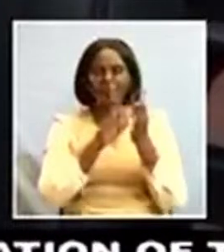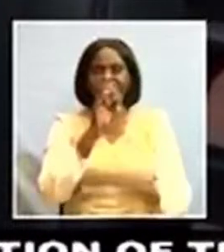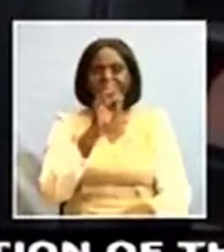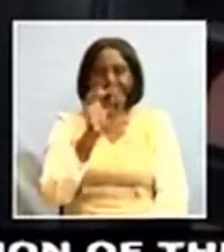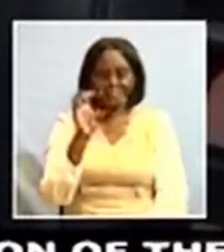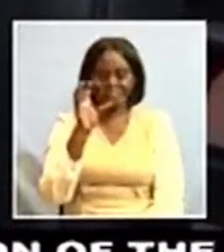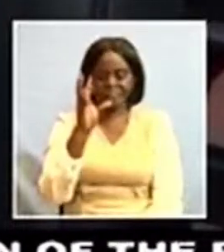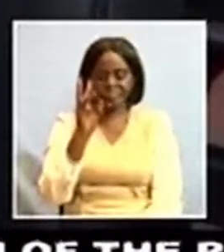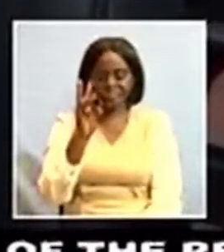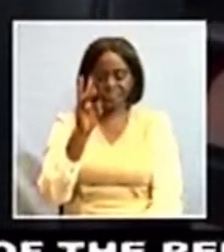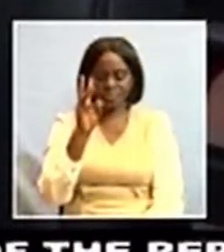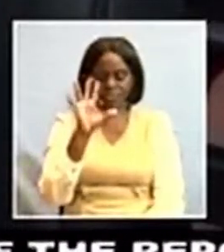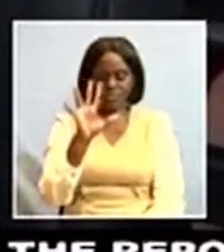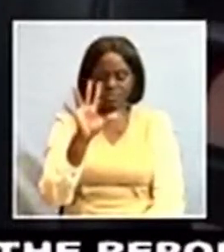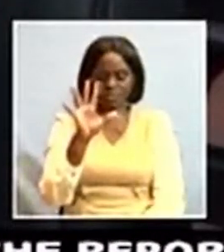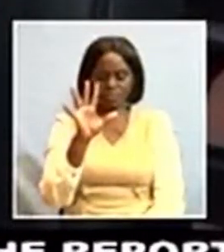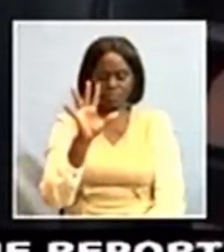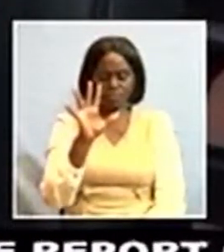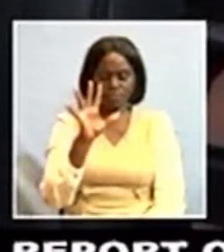549,765